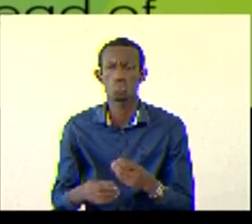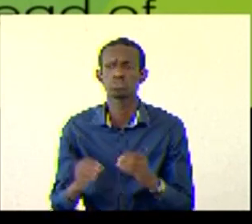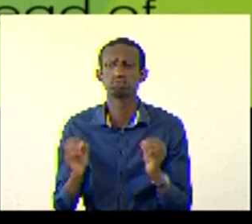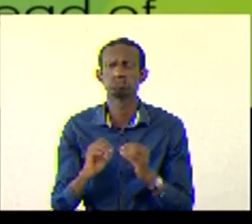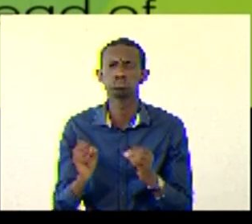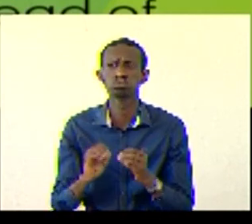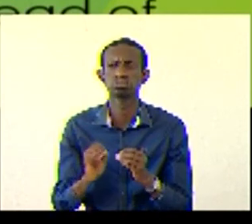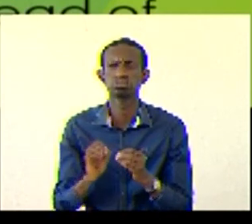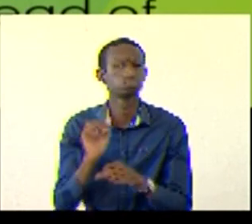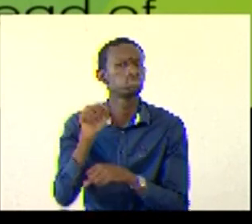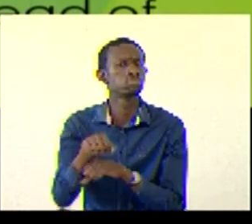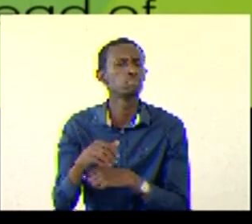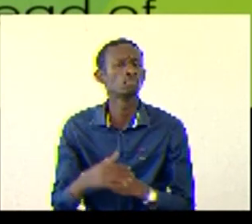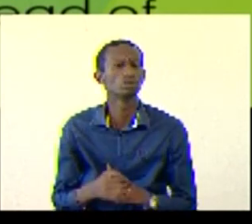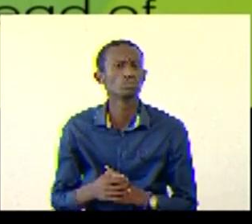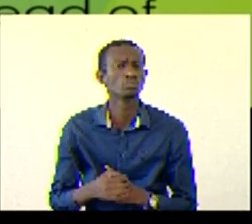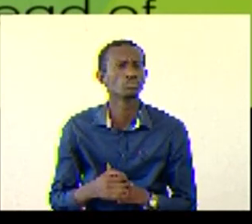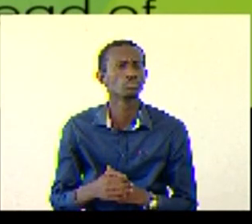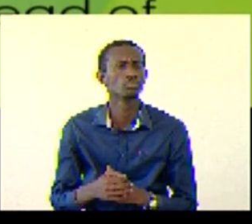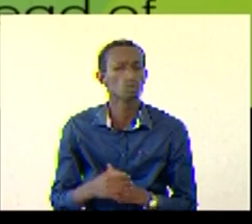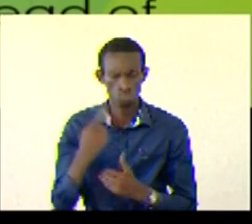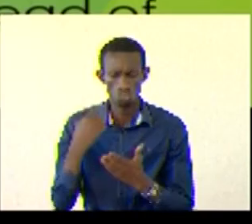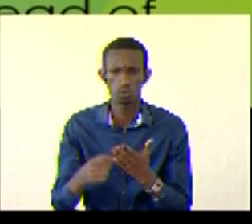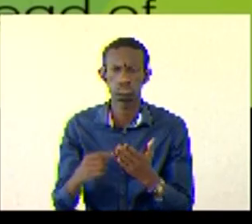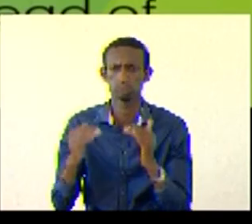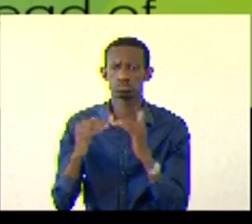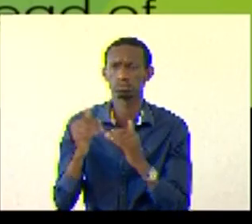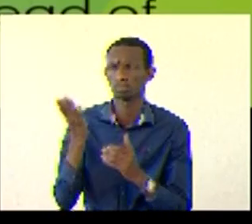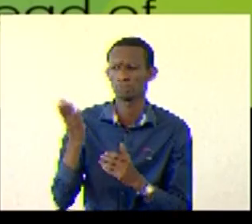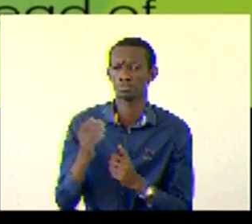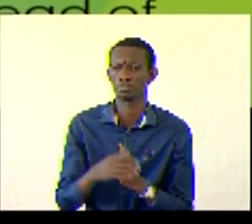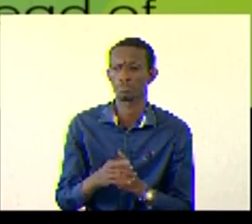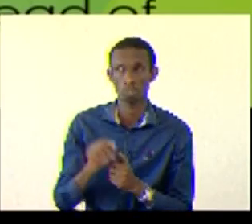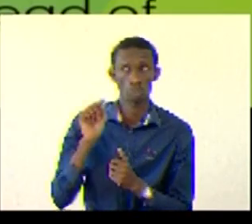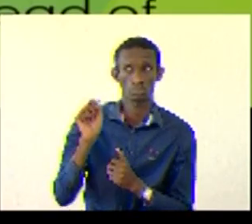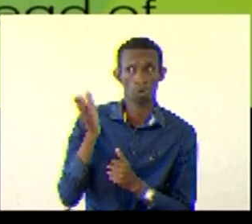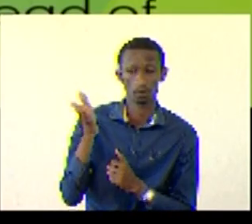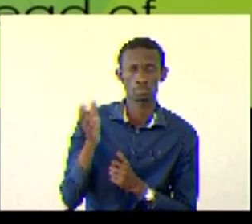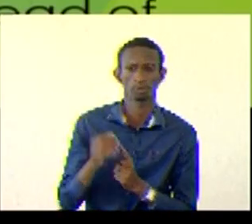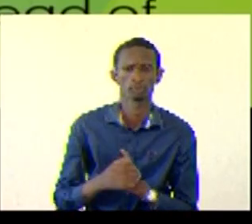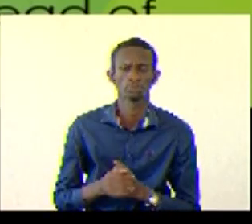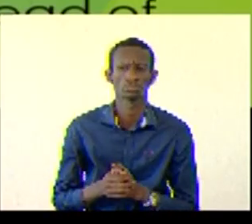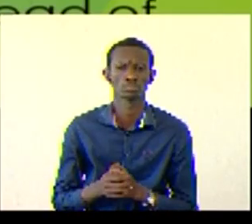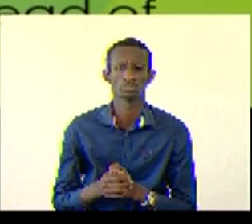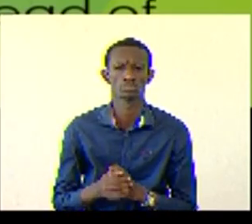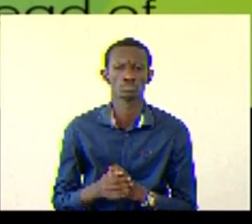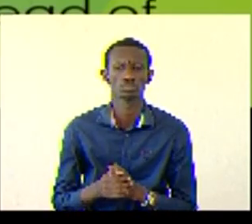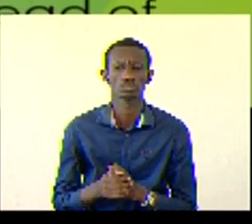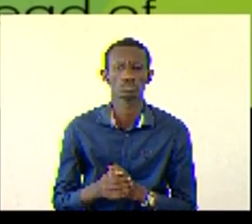120? Why is it so? At this point here, when